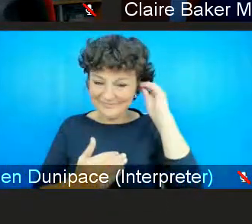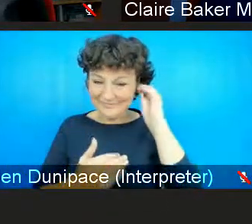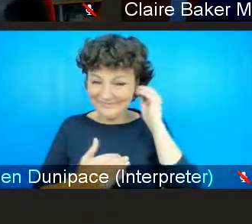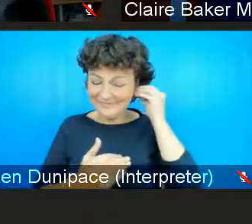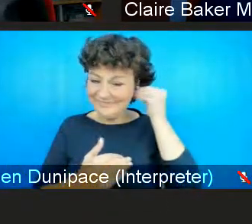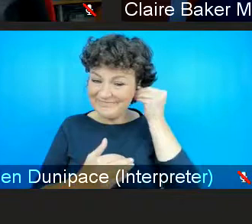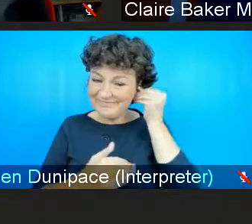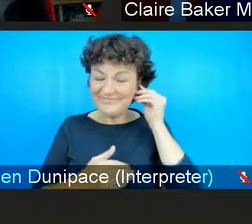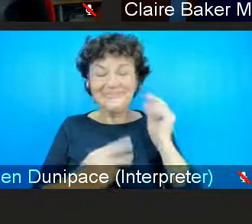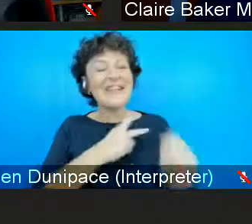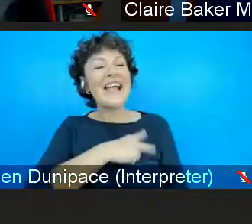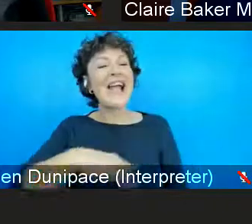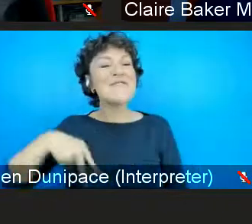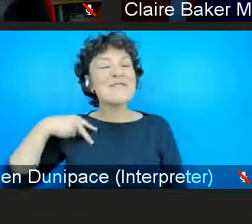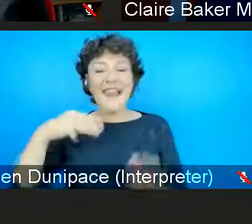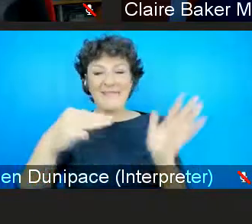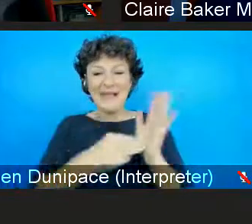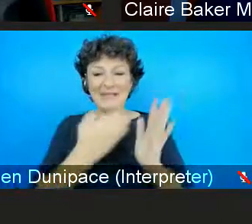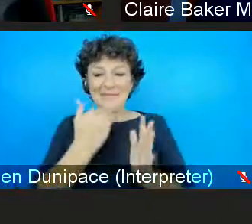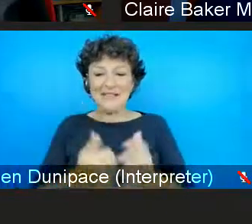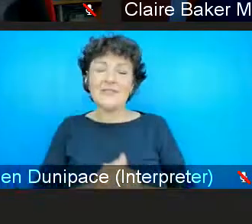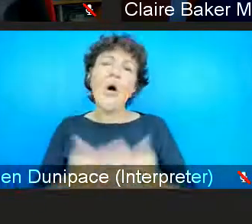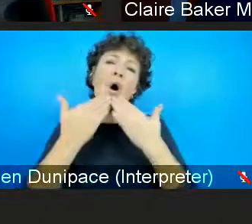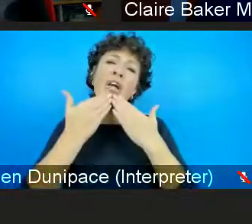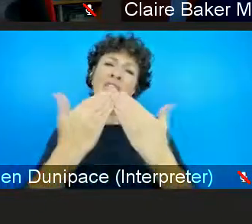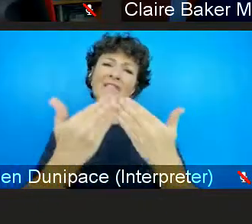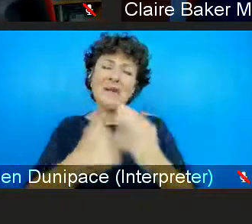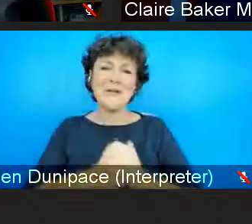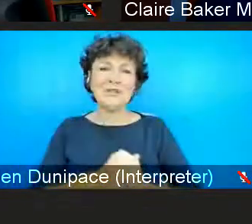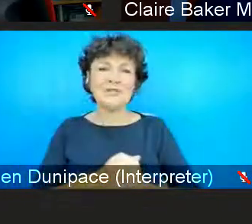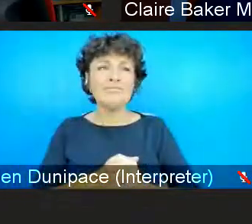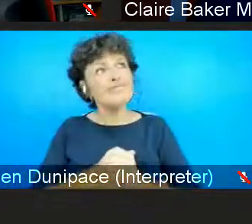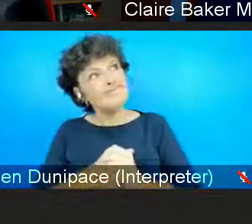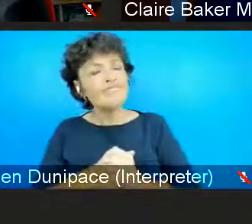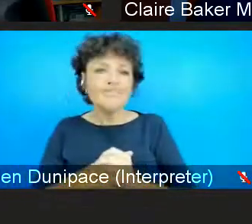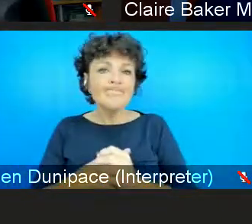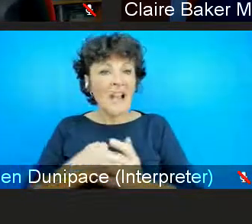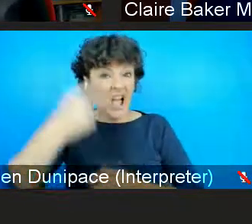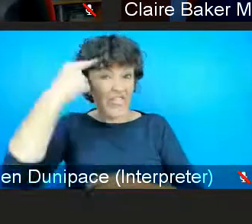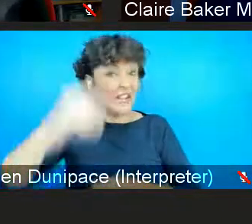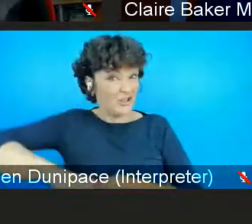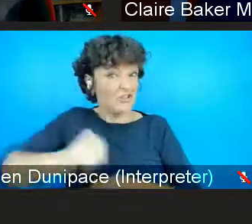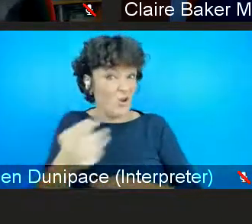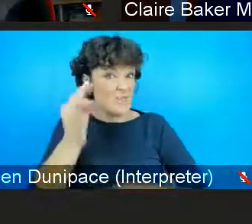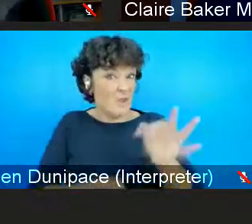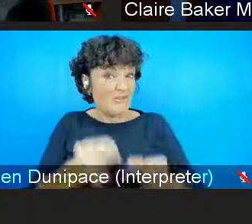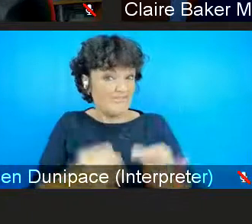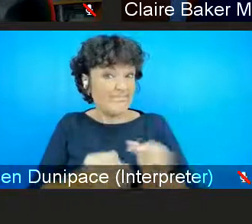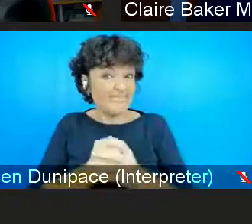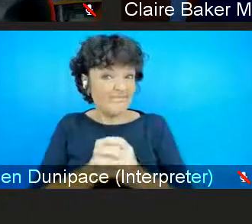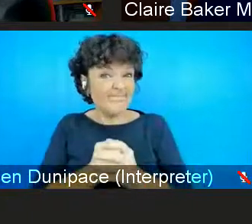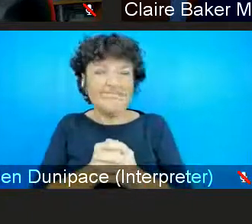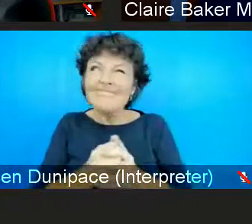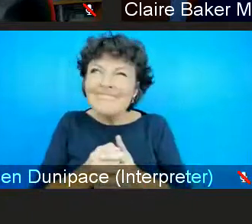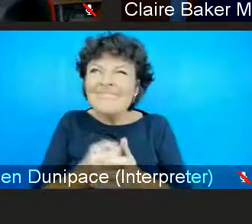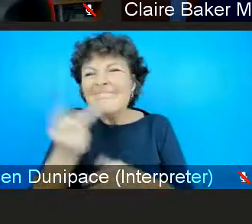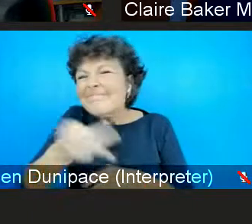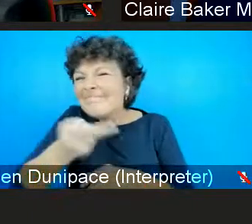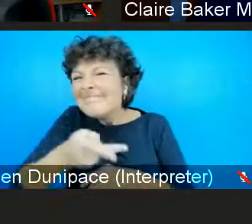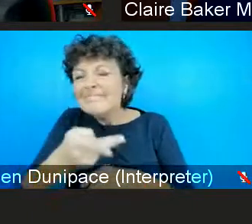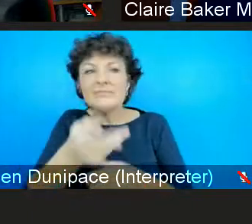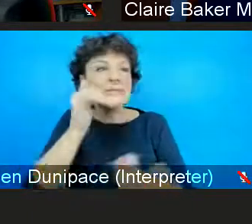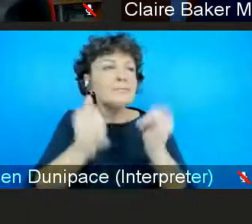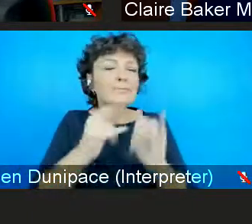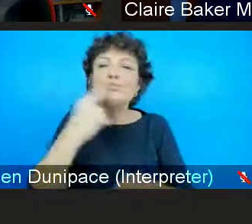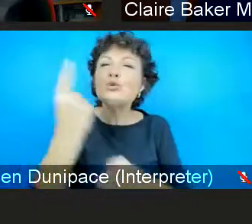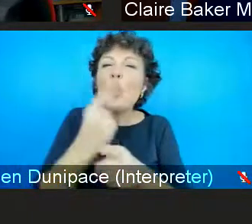Miller. Thanks very much. I think in Scottish politics, often when we talk about